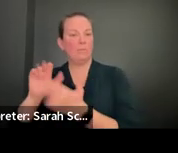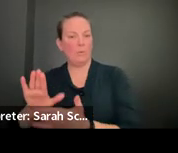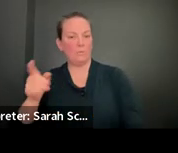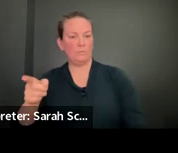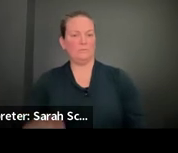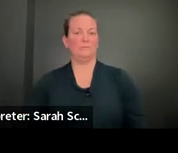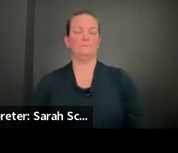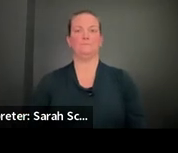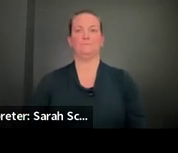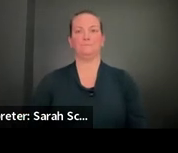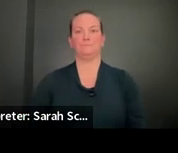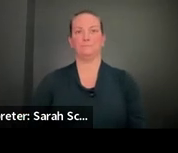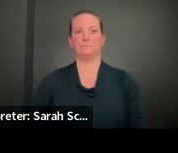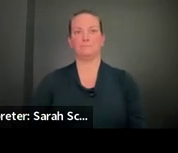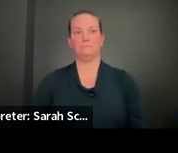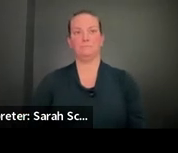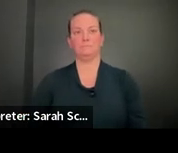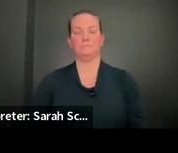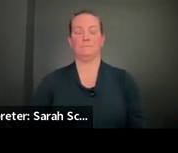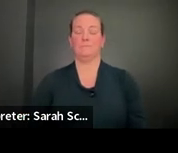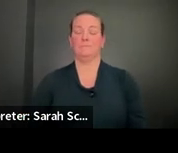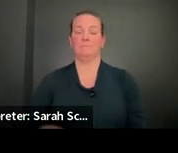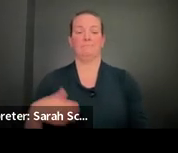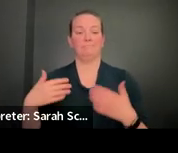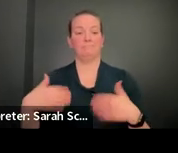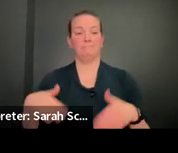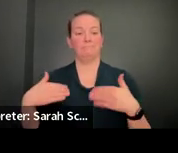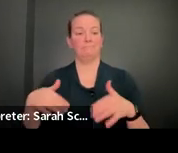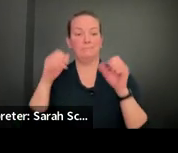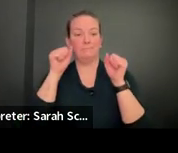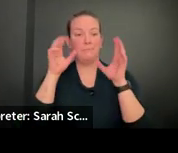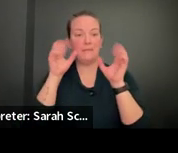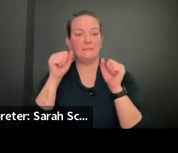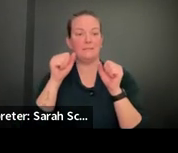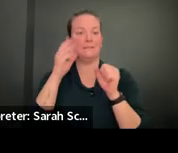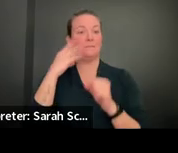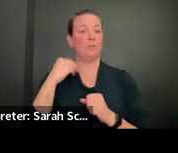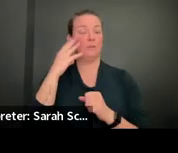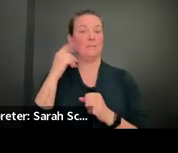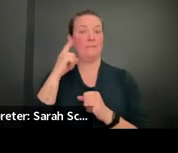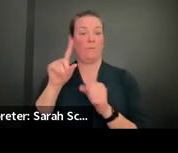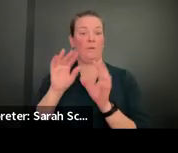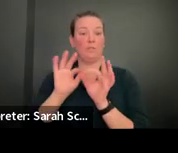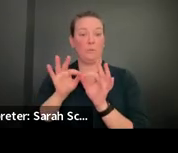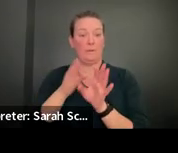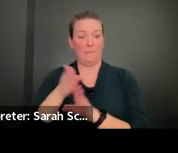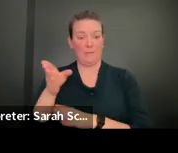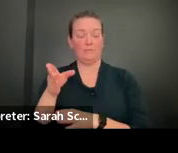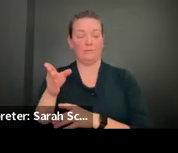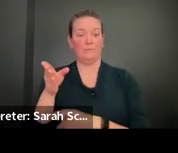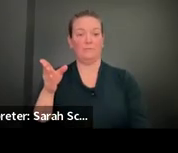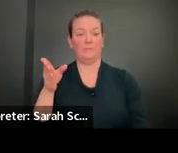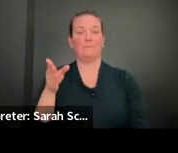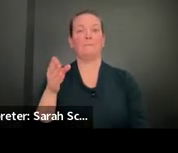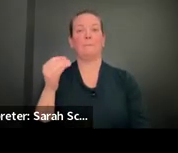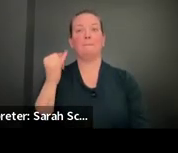way. It's an incredible experience if you're an interpreting major, or if you want